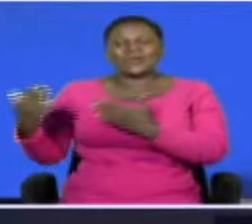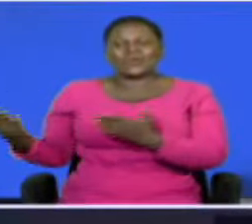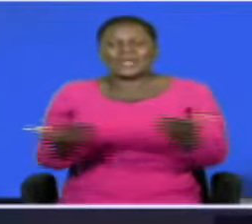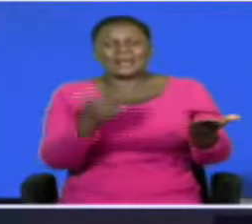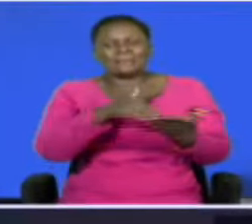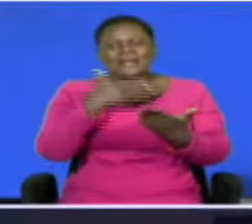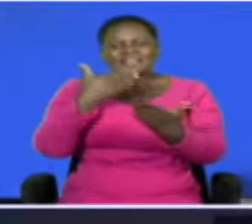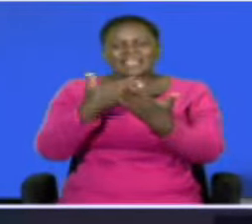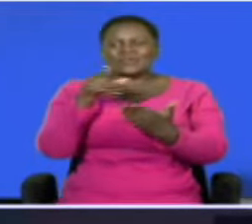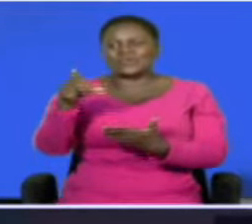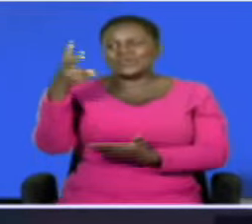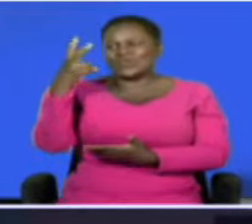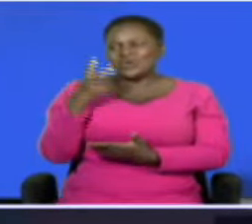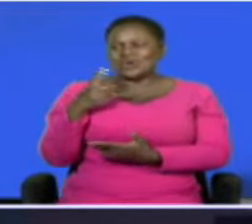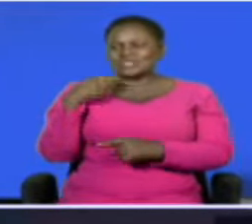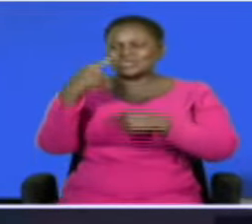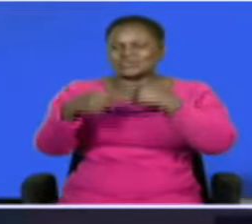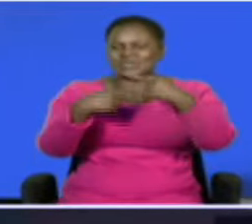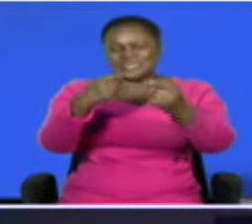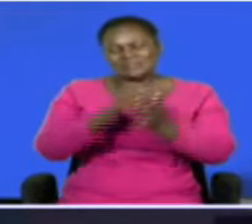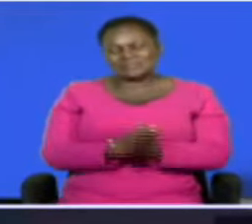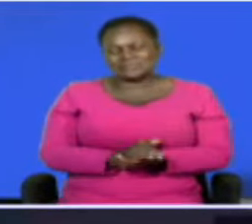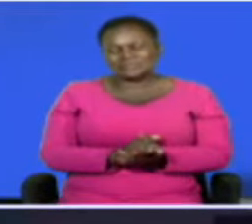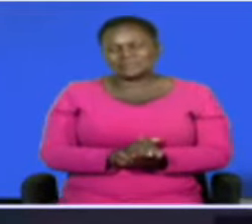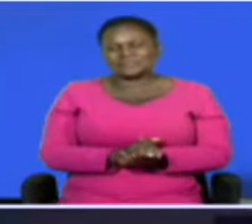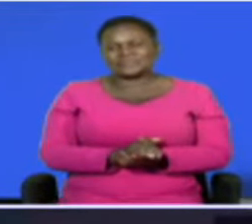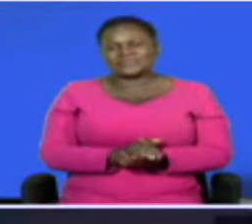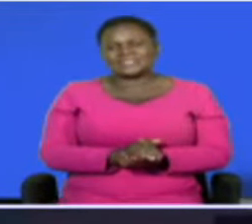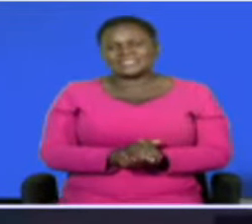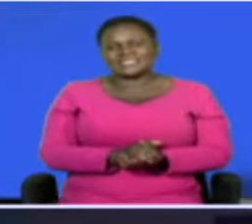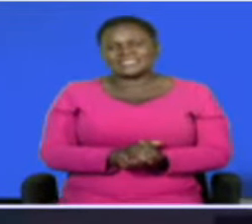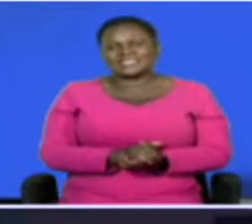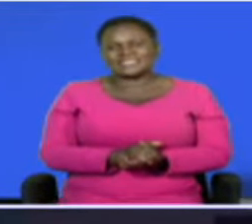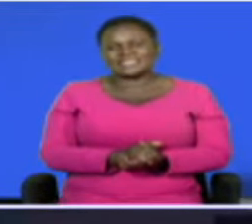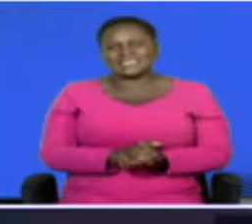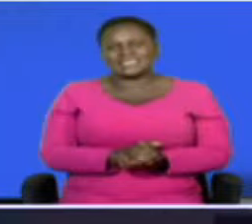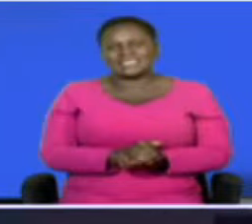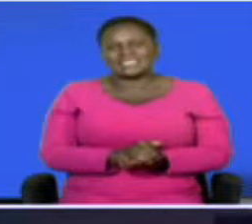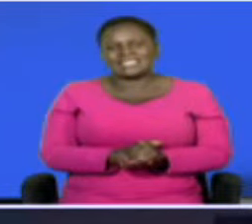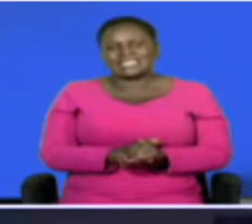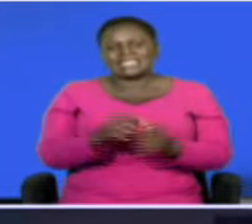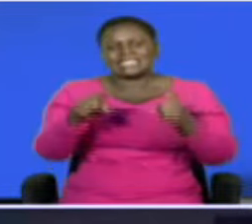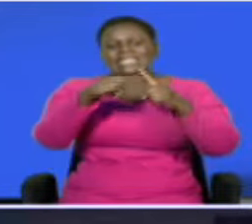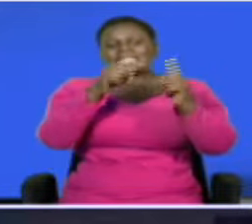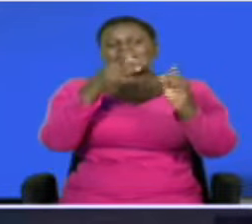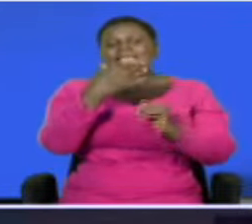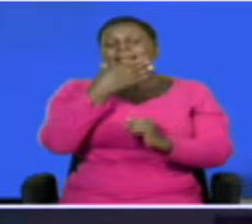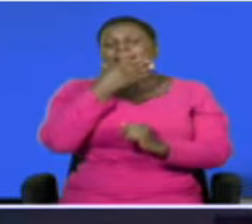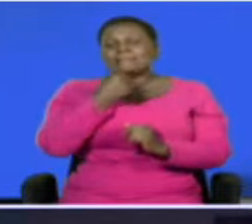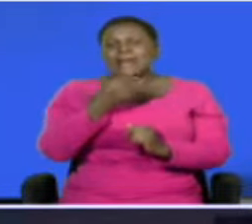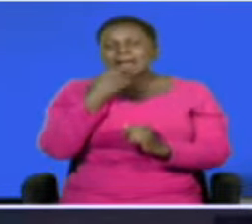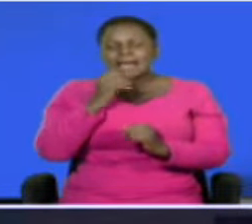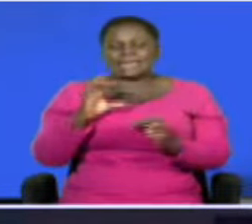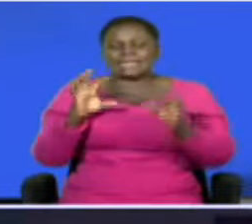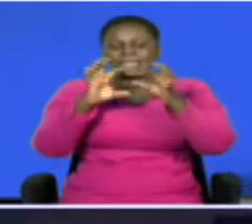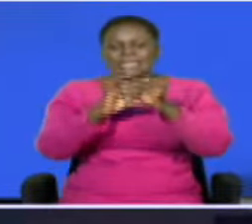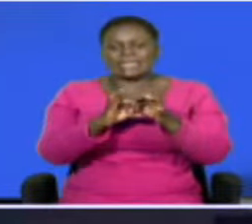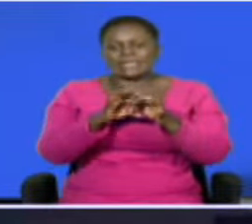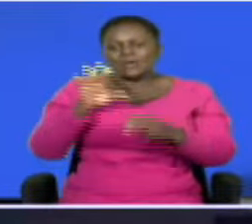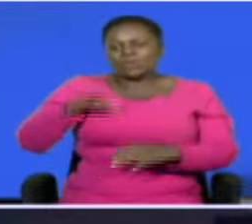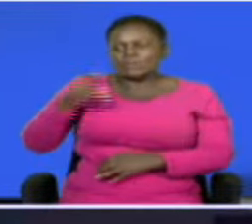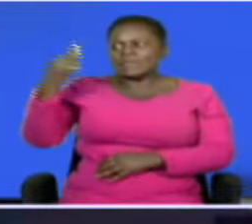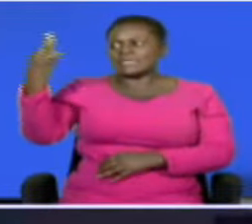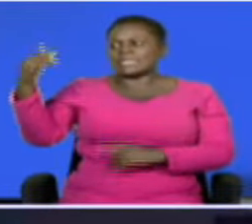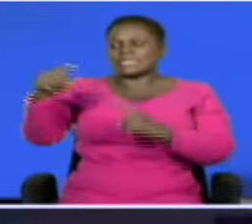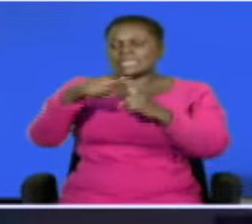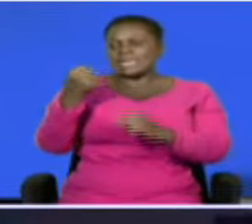Welcome back. Thank you for staying with KTN Prime. Let's continue informing you. Now, a serial killer linked to the gruesome murder of three women